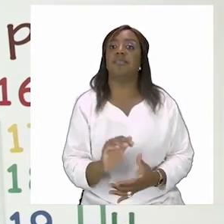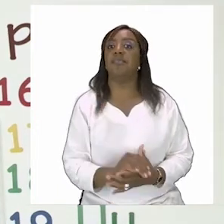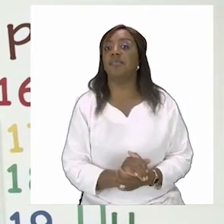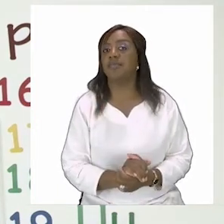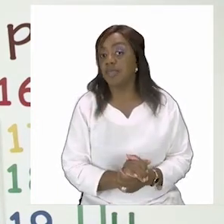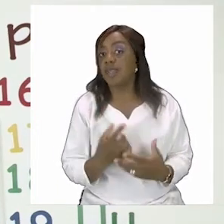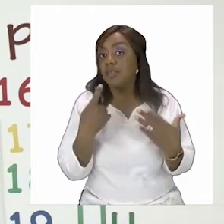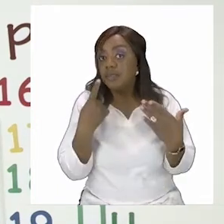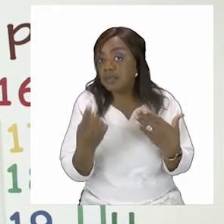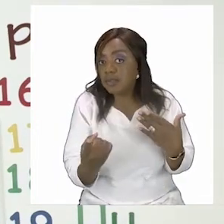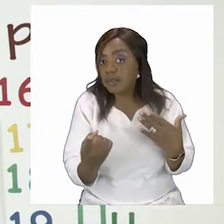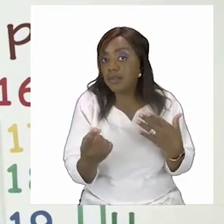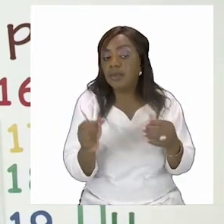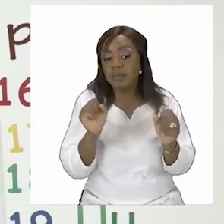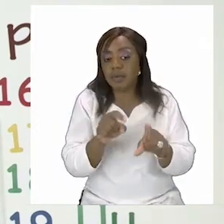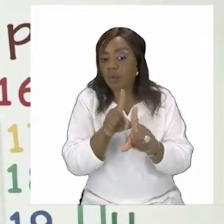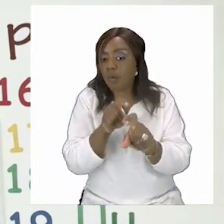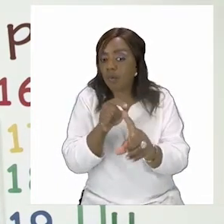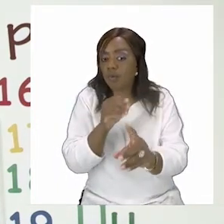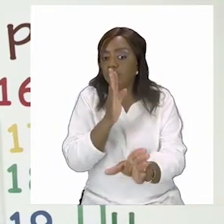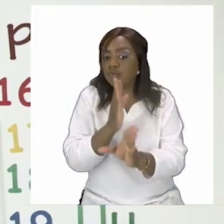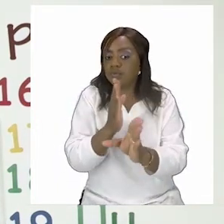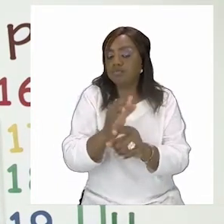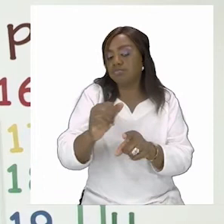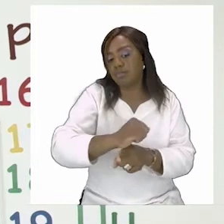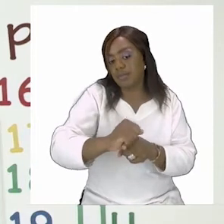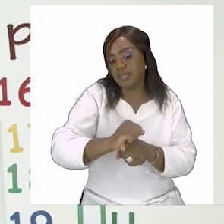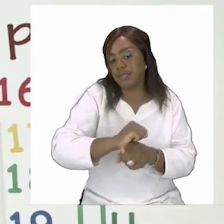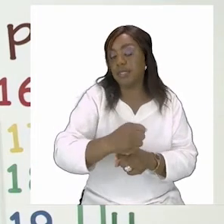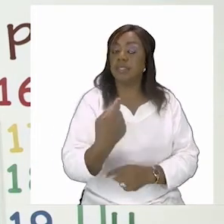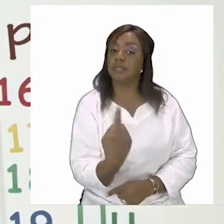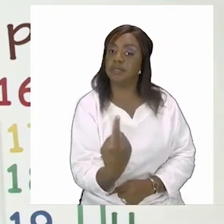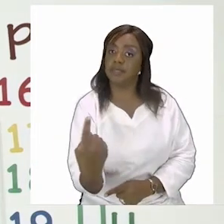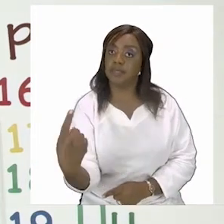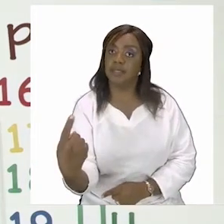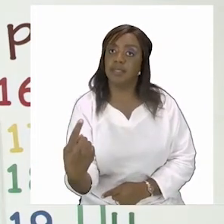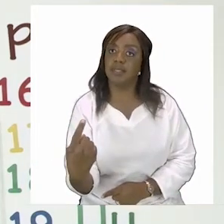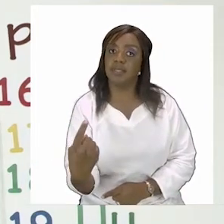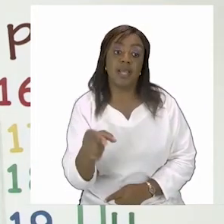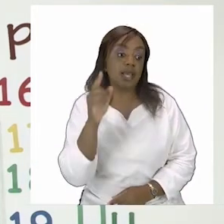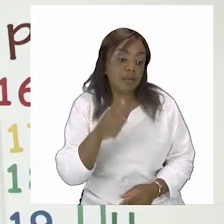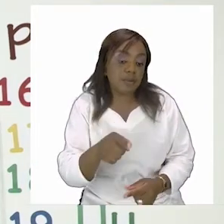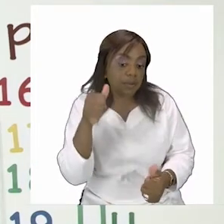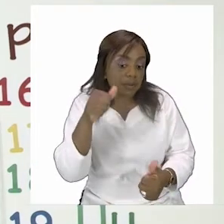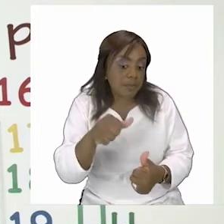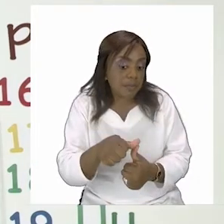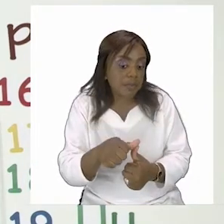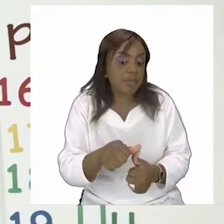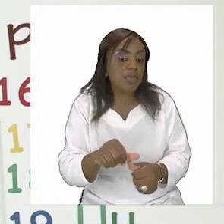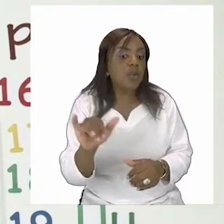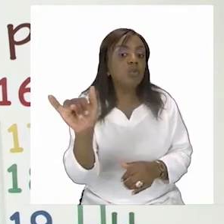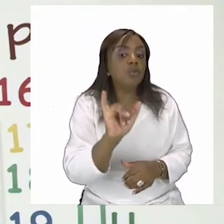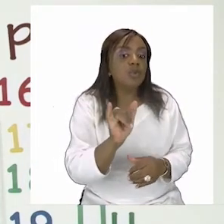you are going to do this exercise by yourselves. Make sure you check what is an even